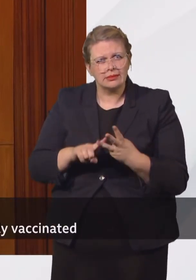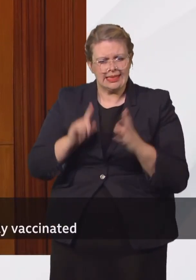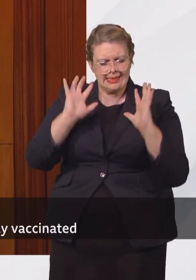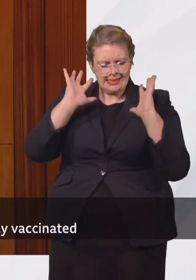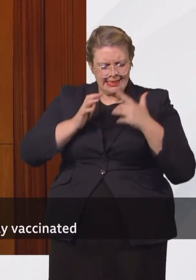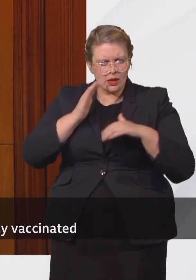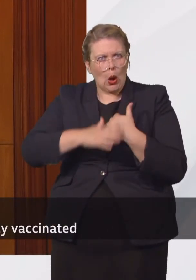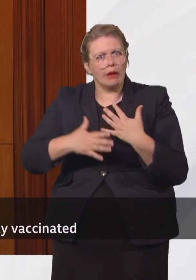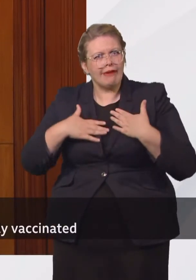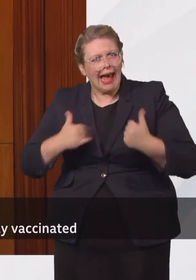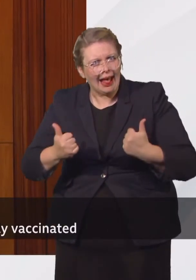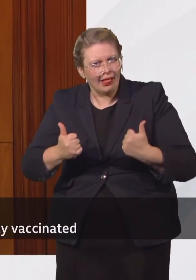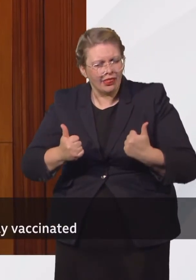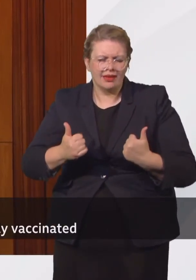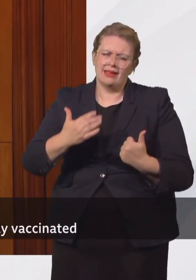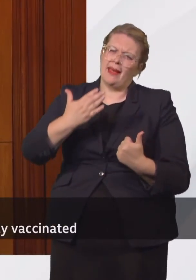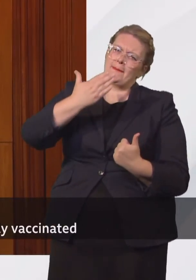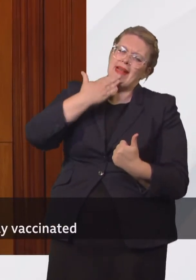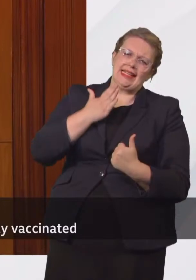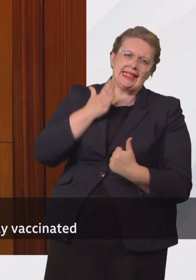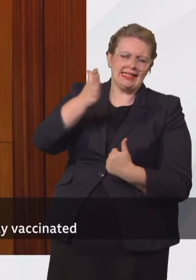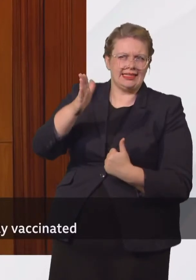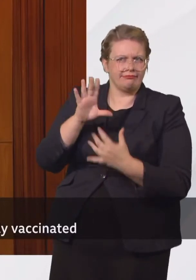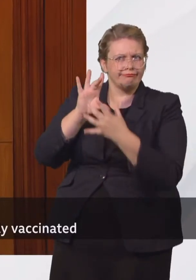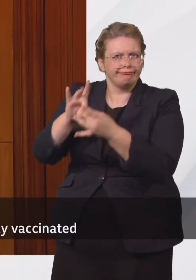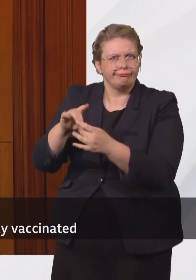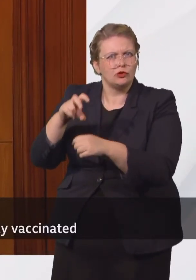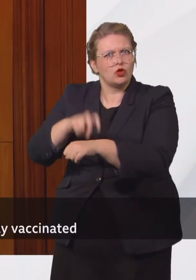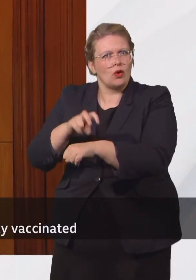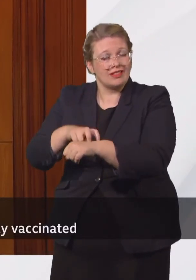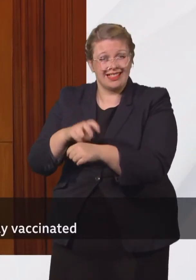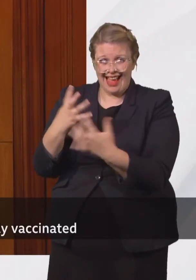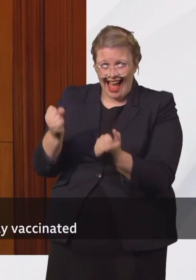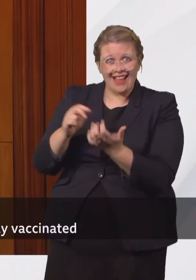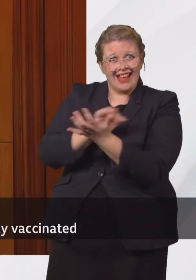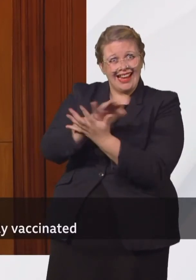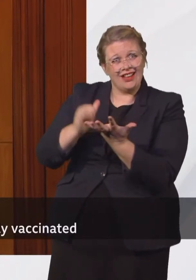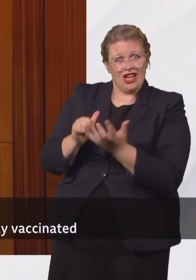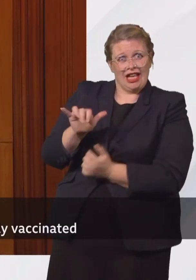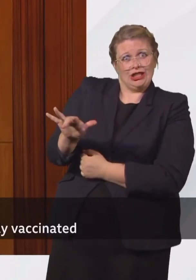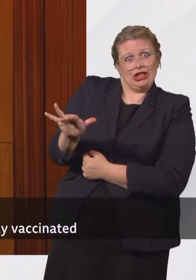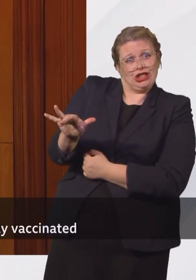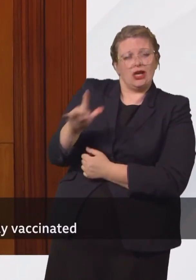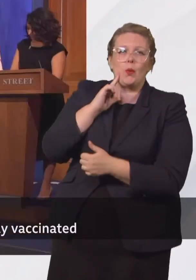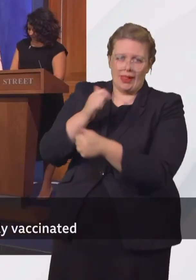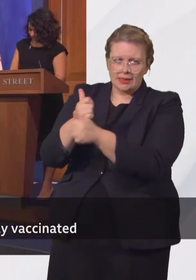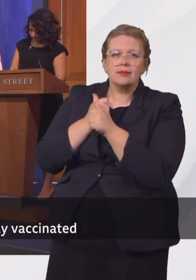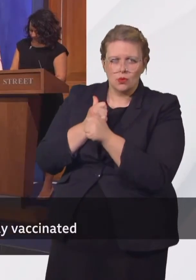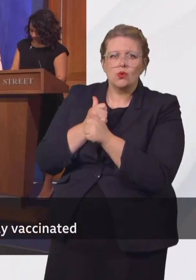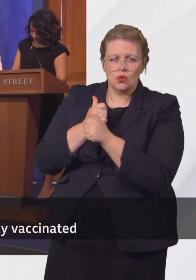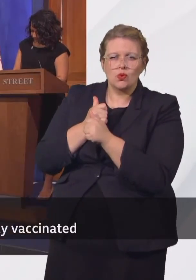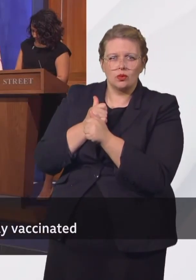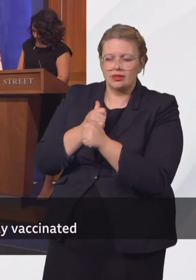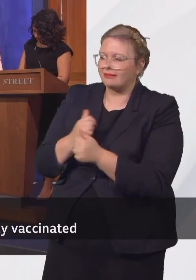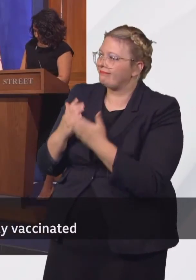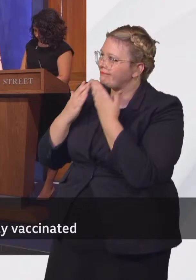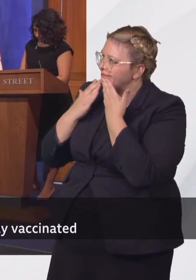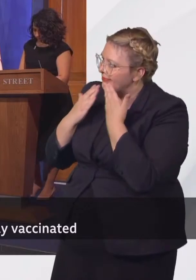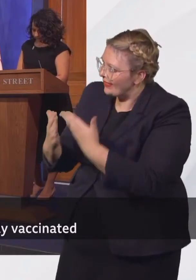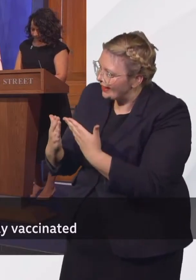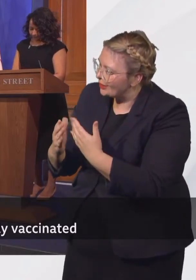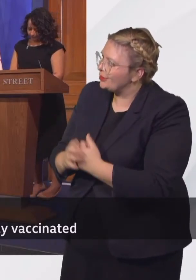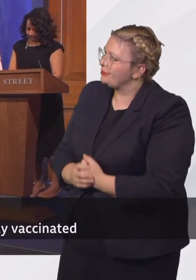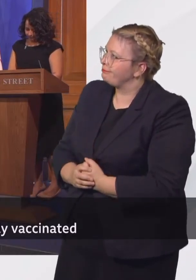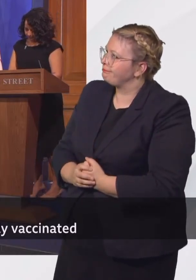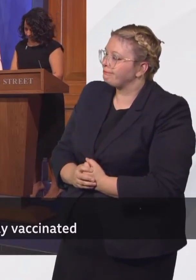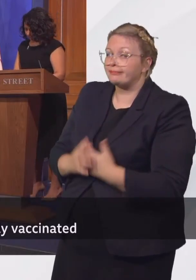concern, please also come forward, because your NHS is still there for you. Thank you. Thank you very much, Dr. Kanani.